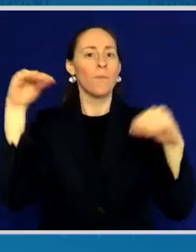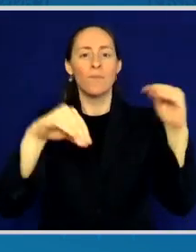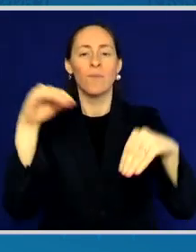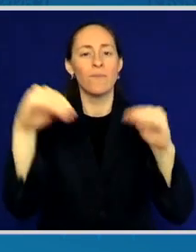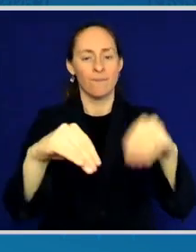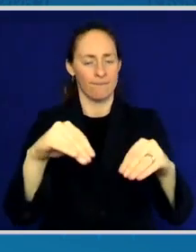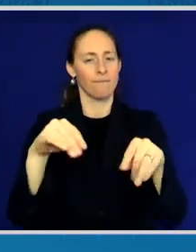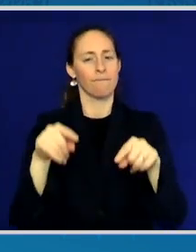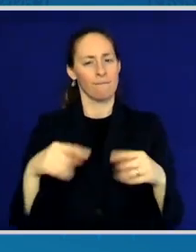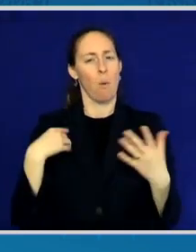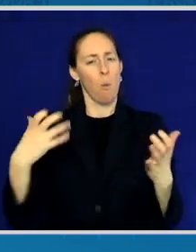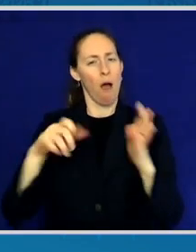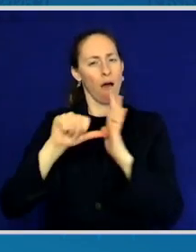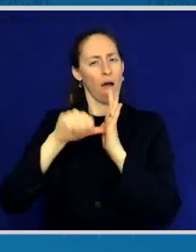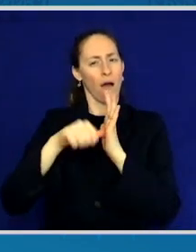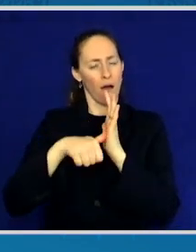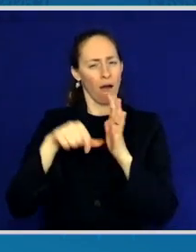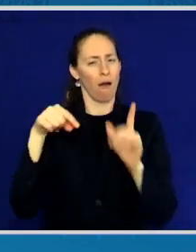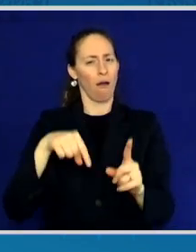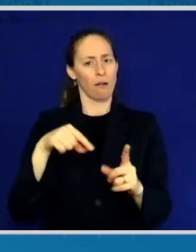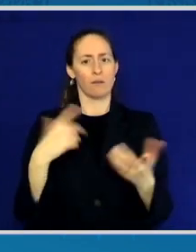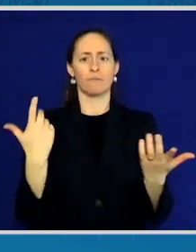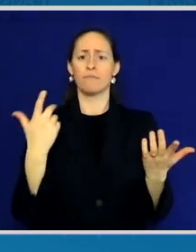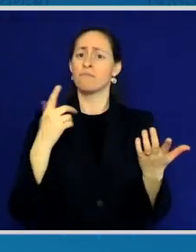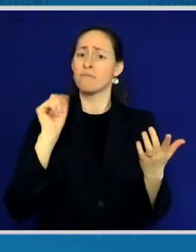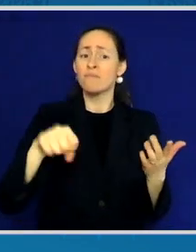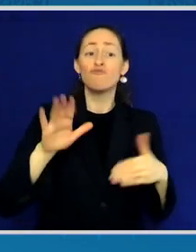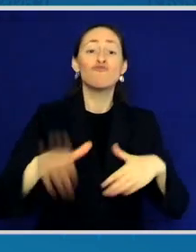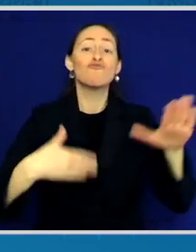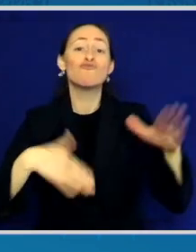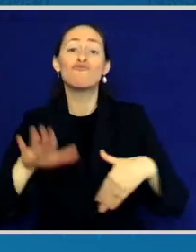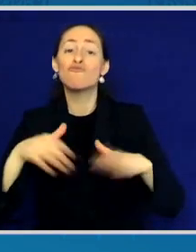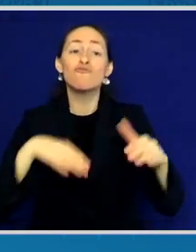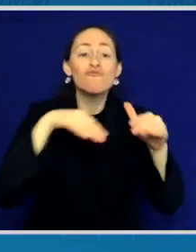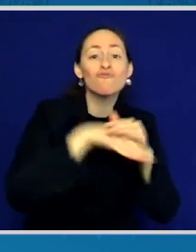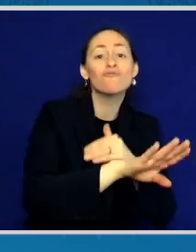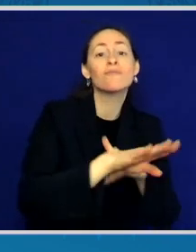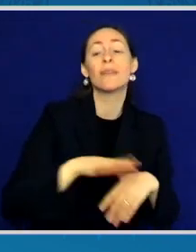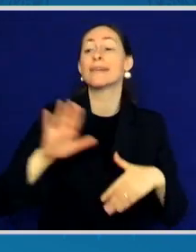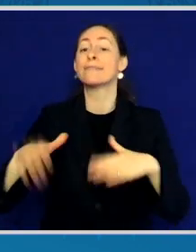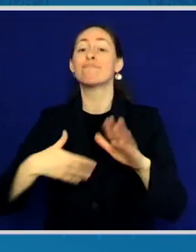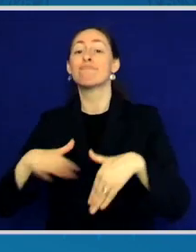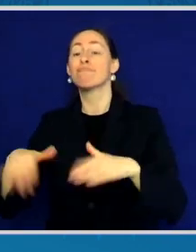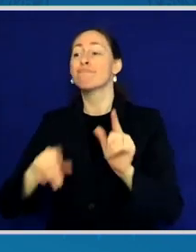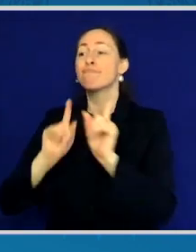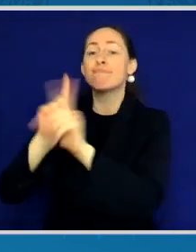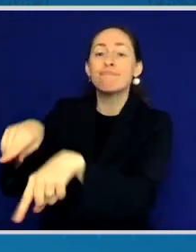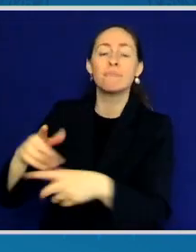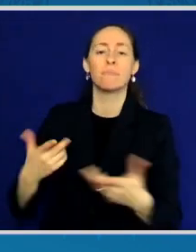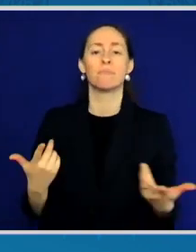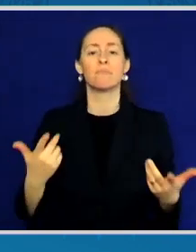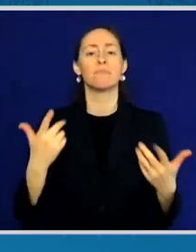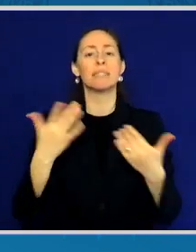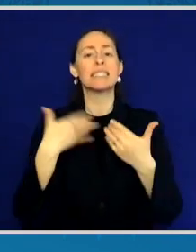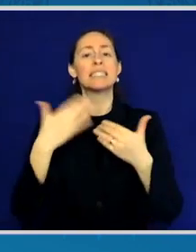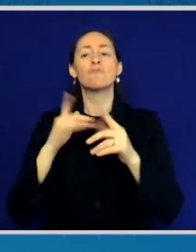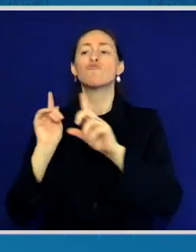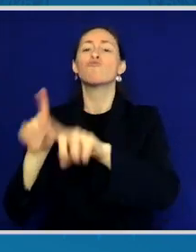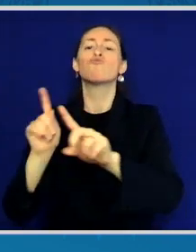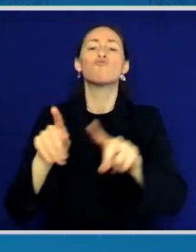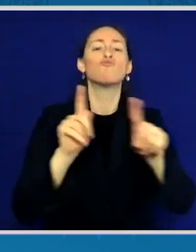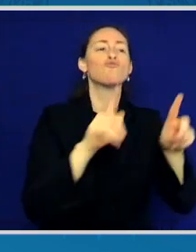If you can walk to access, you now open yourself to an ability to travel, to a lot more opportunity.